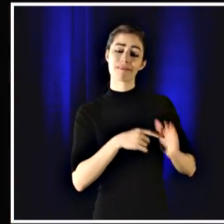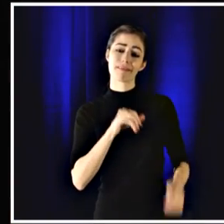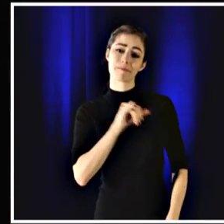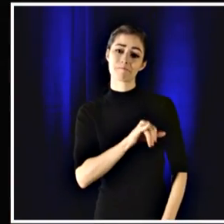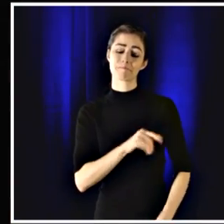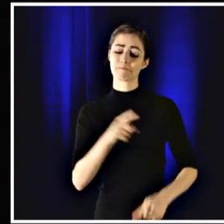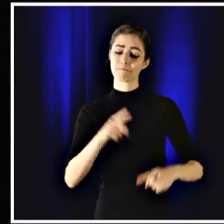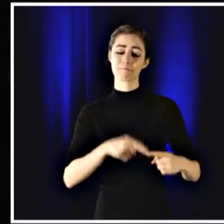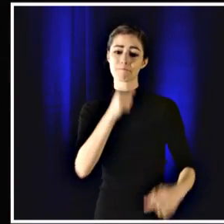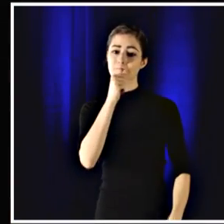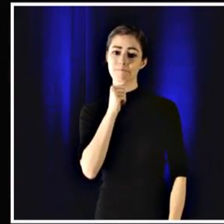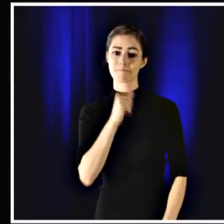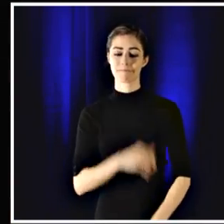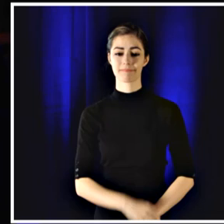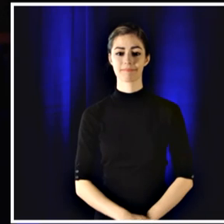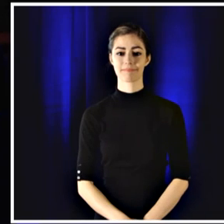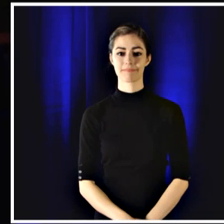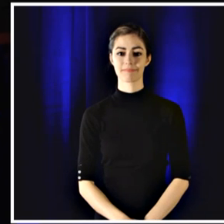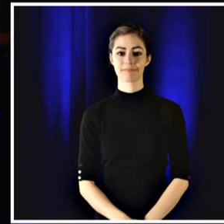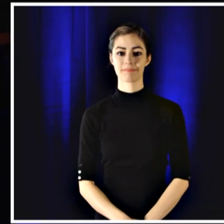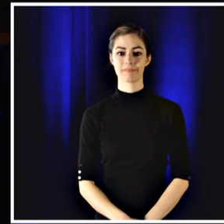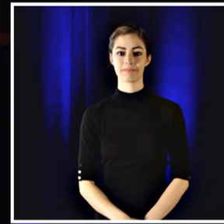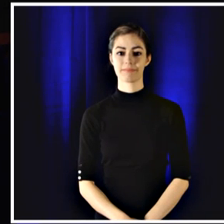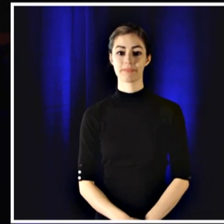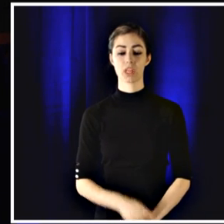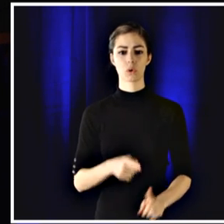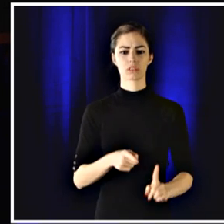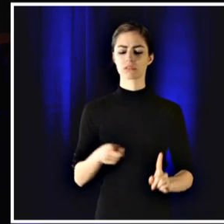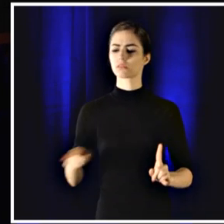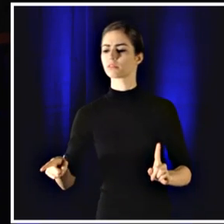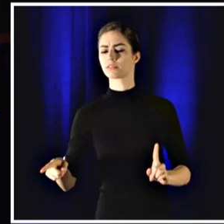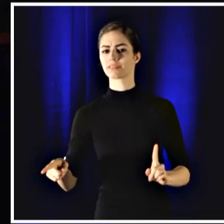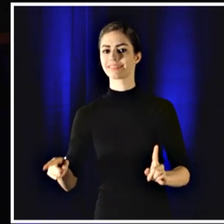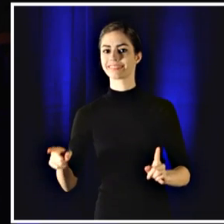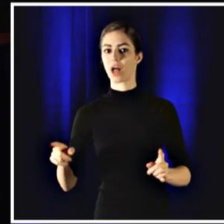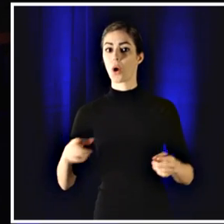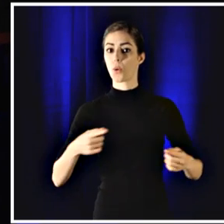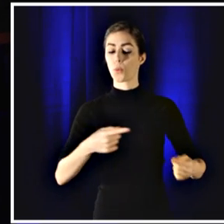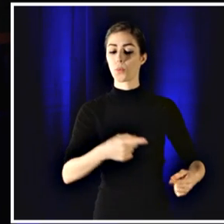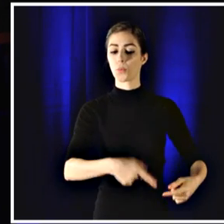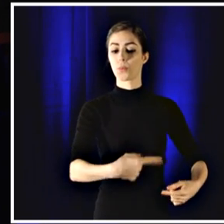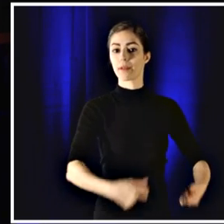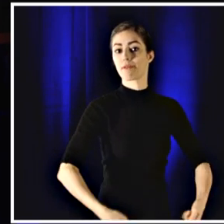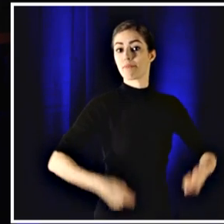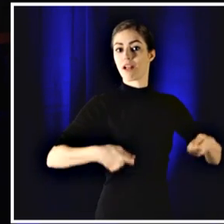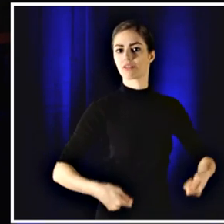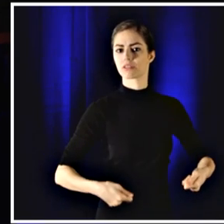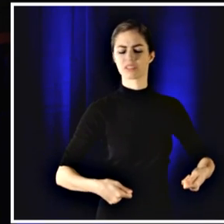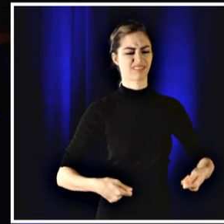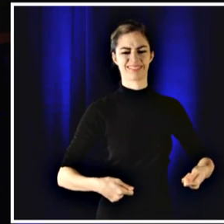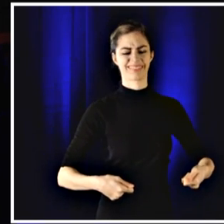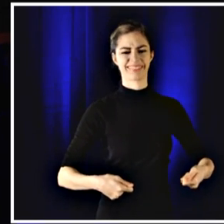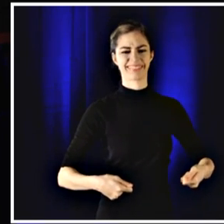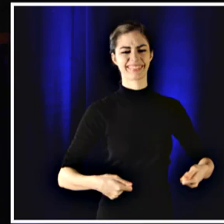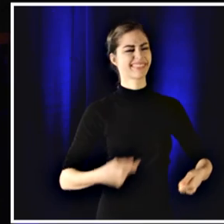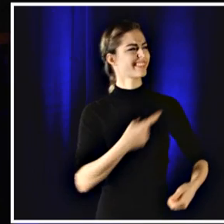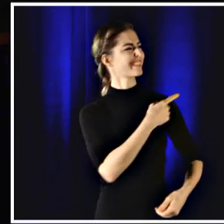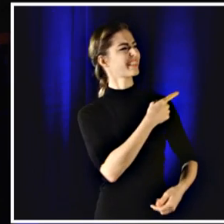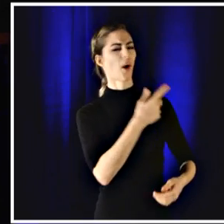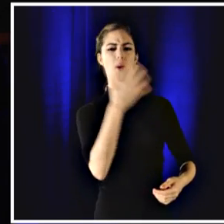And so switching gears for just a moment, wheelbarrows, what about them? There's a bunch of them. So wheelbarrows in my work